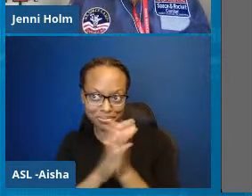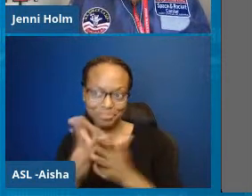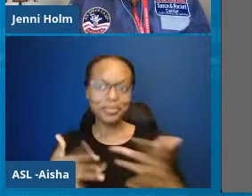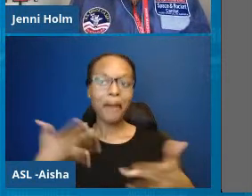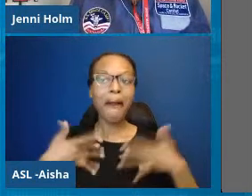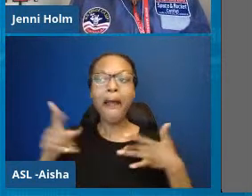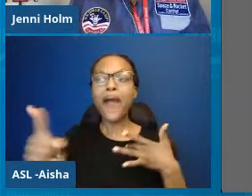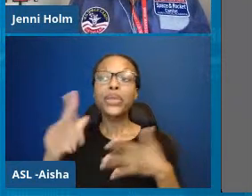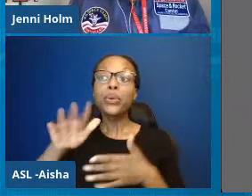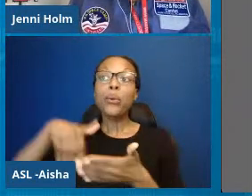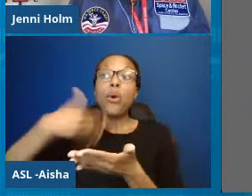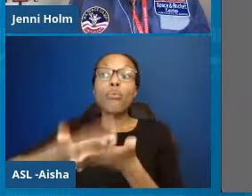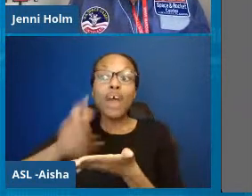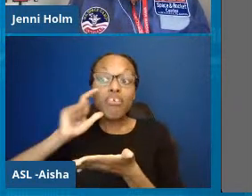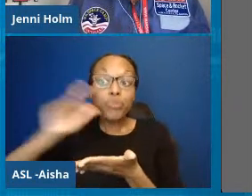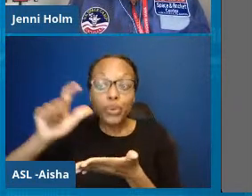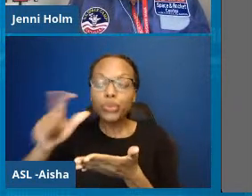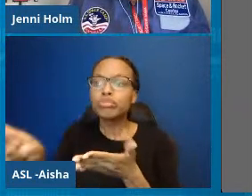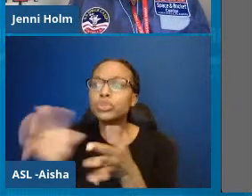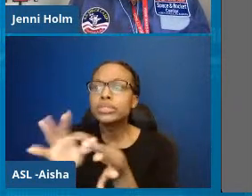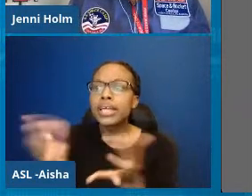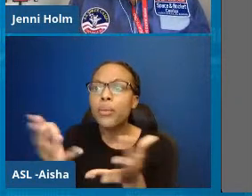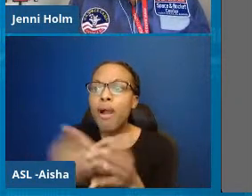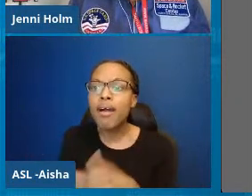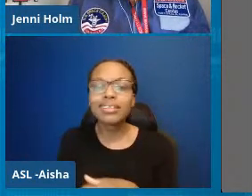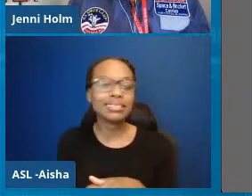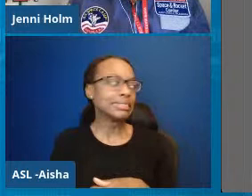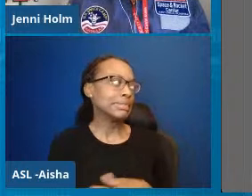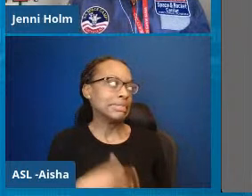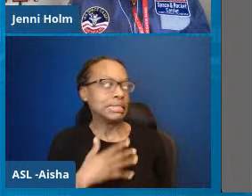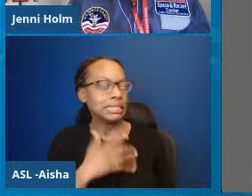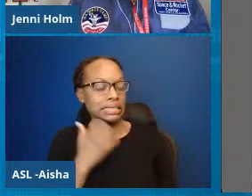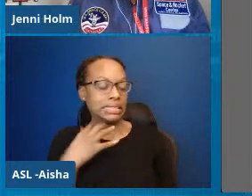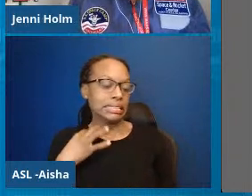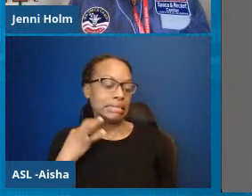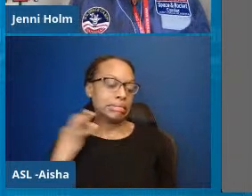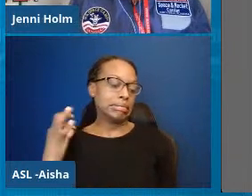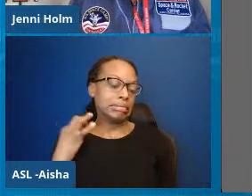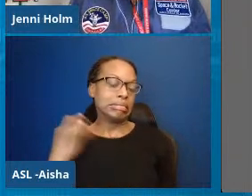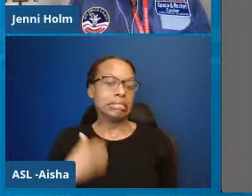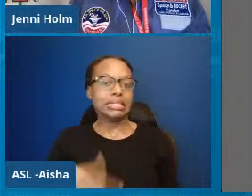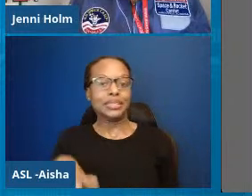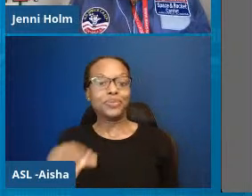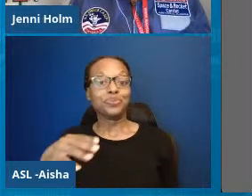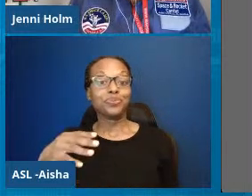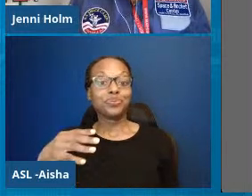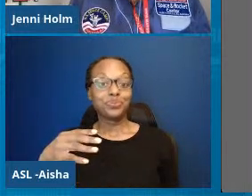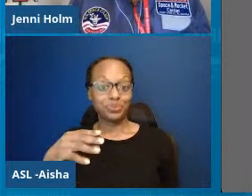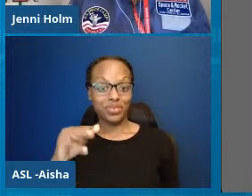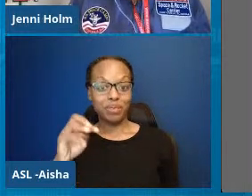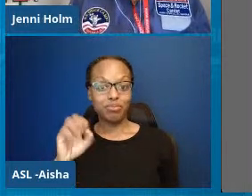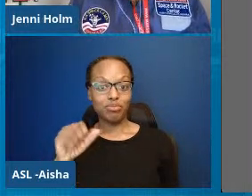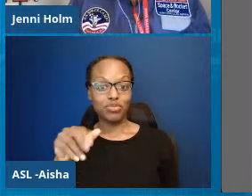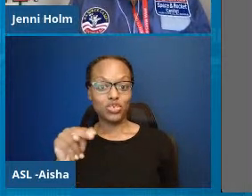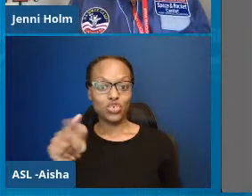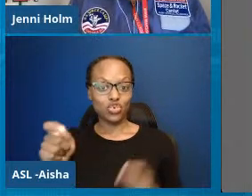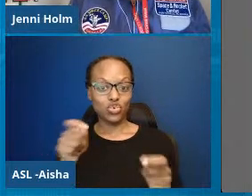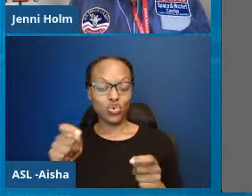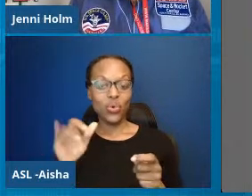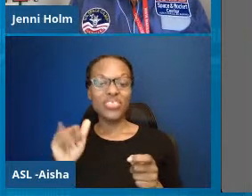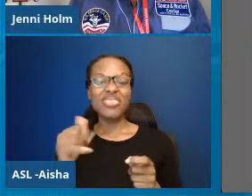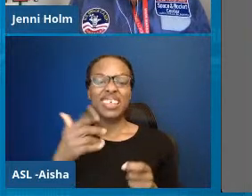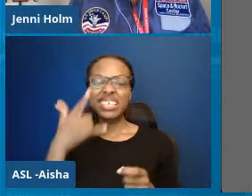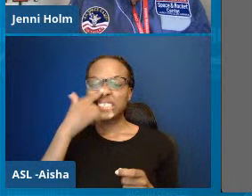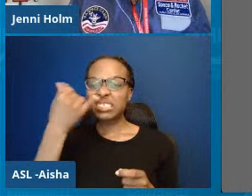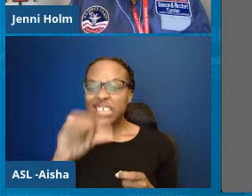to hear what you have to say now that you've landed on the moon. This is painful. Mission Control. The silly and quiet